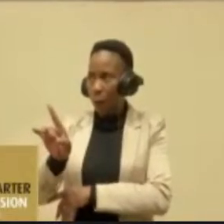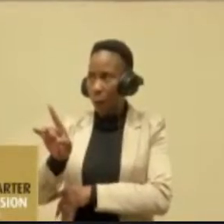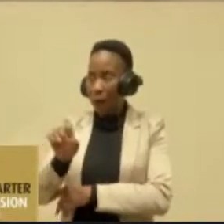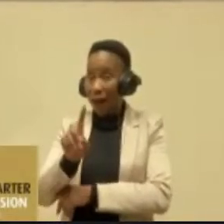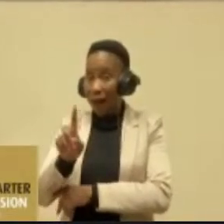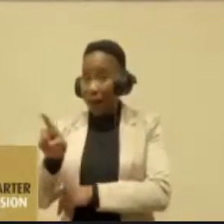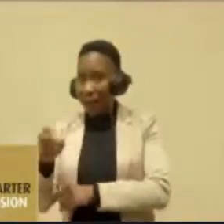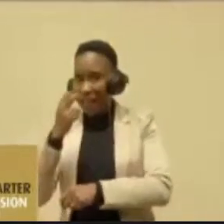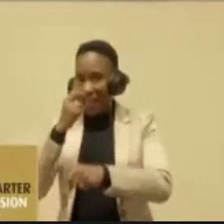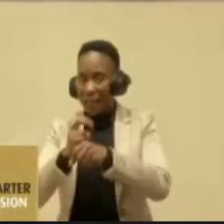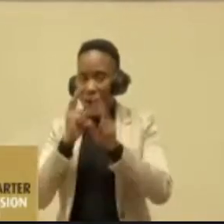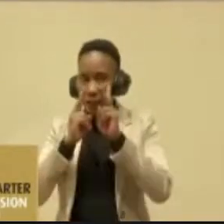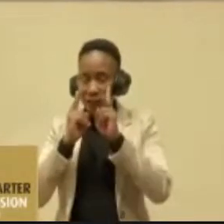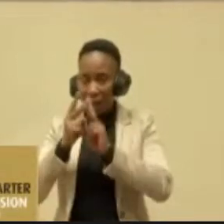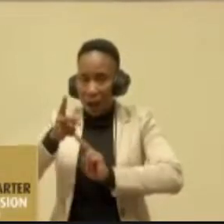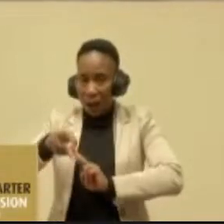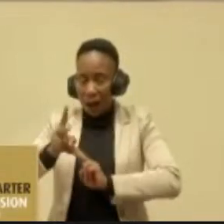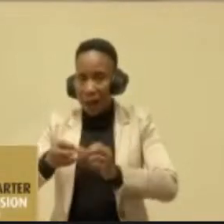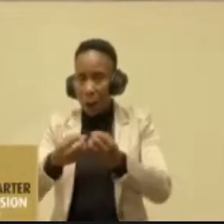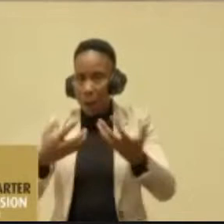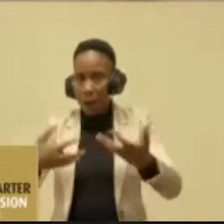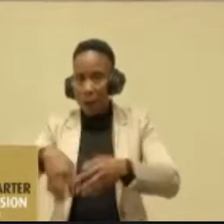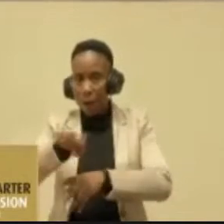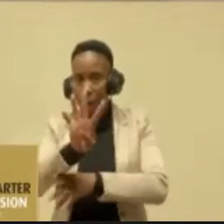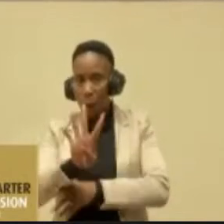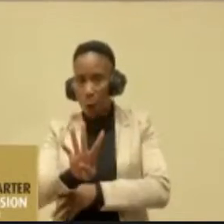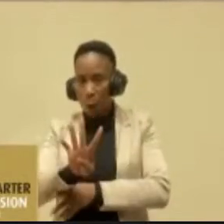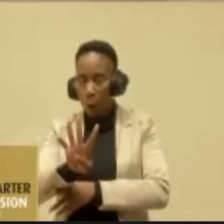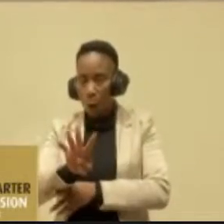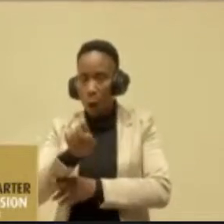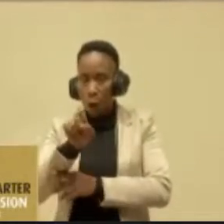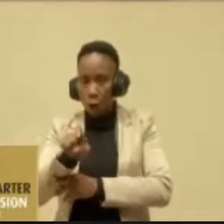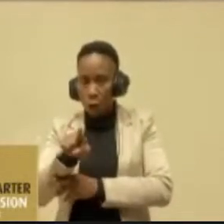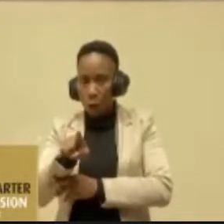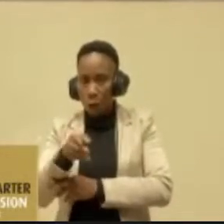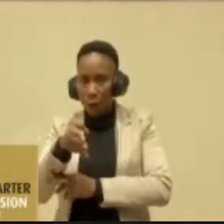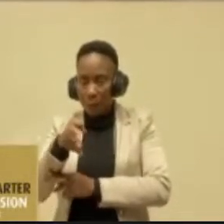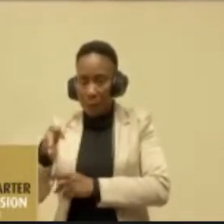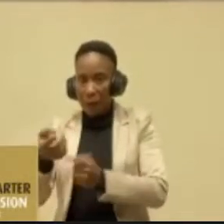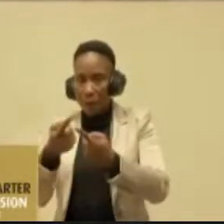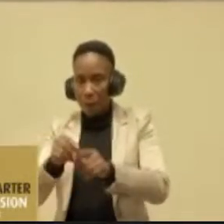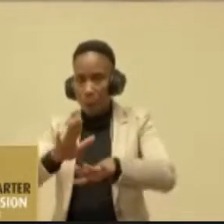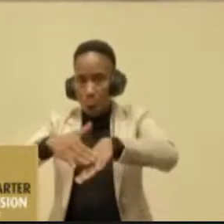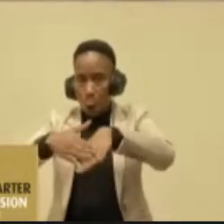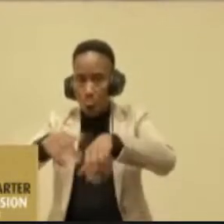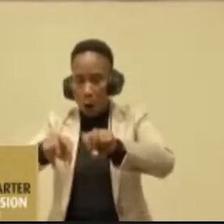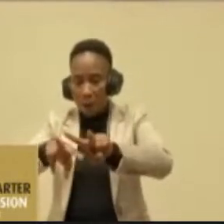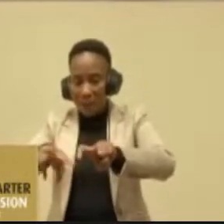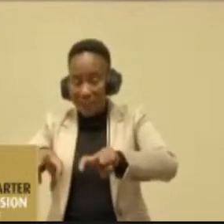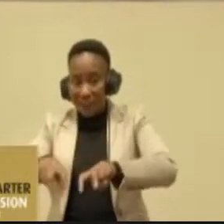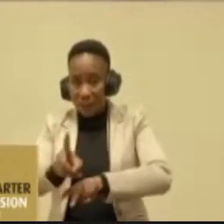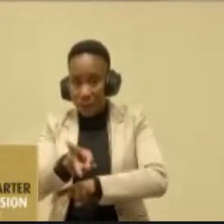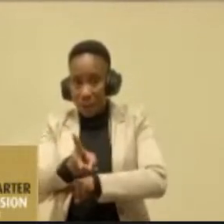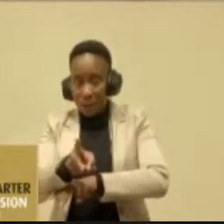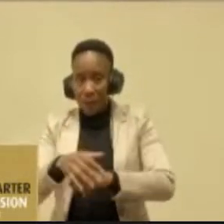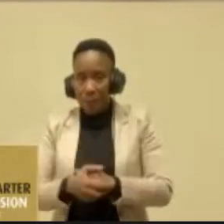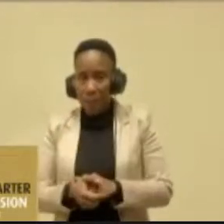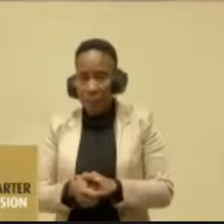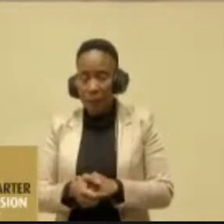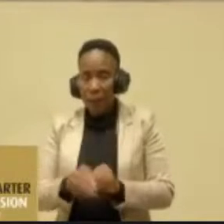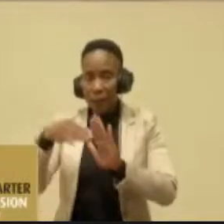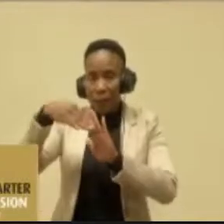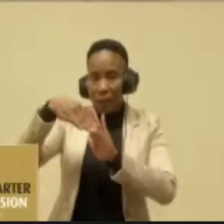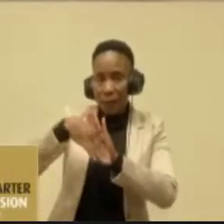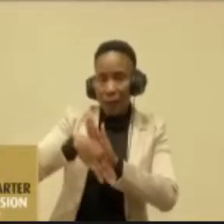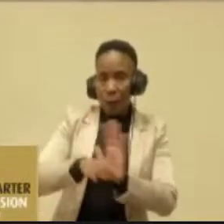revisited side visit is four and those that are for further investigation is two declined